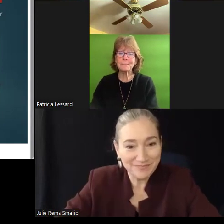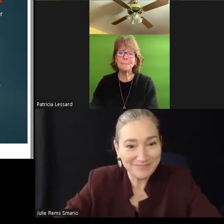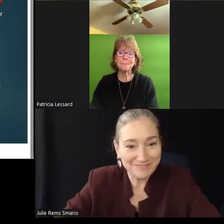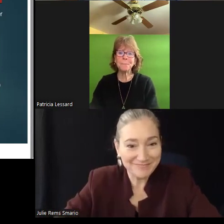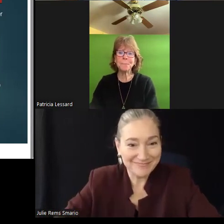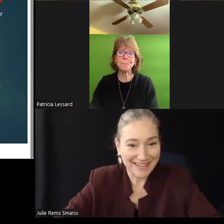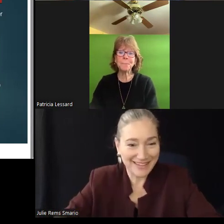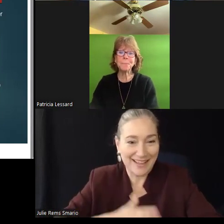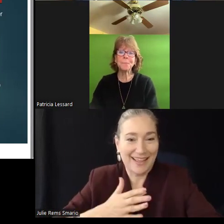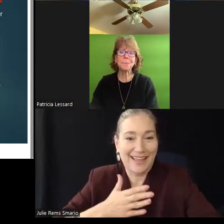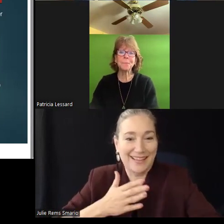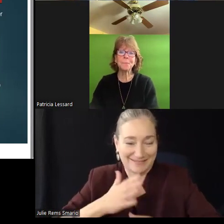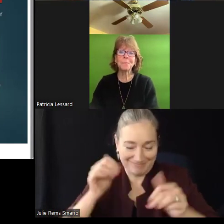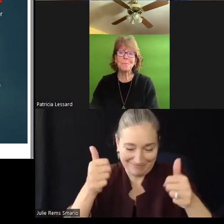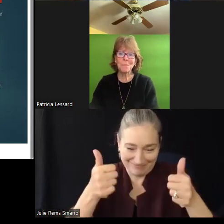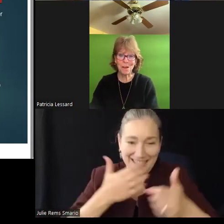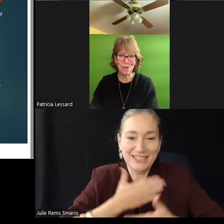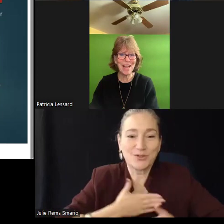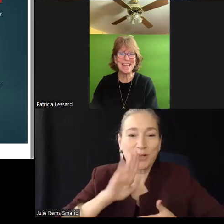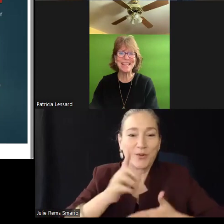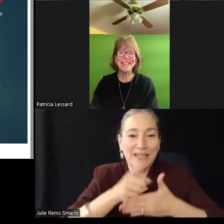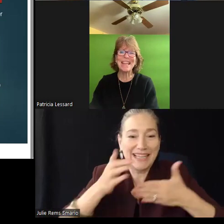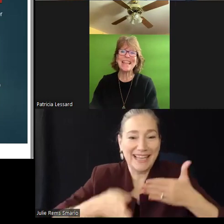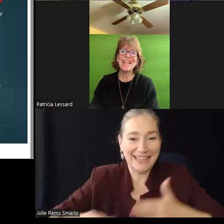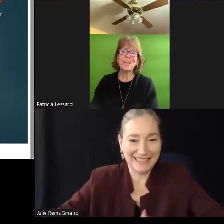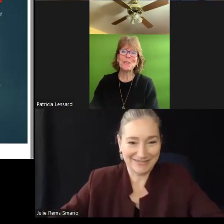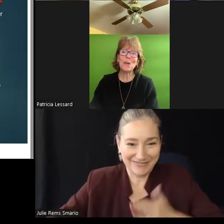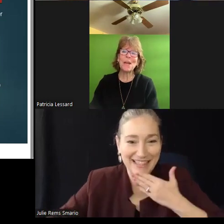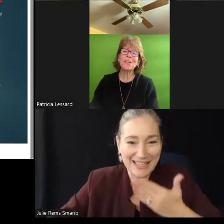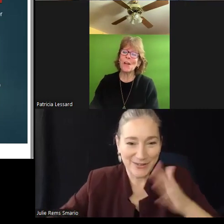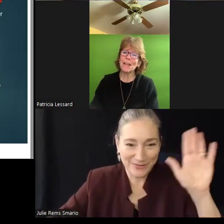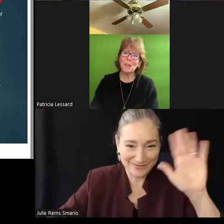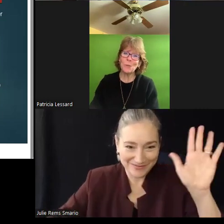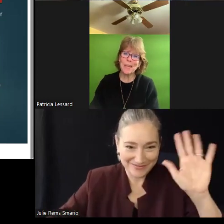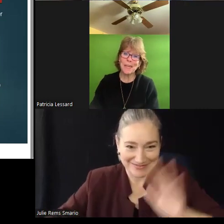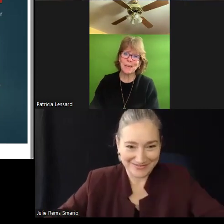website. All right. Thank you so much, and all have a good weekend, everyone.